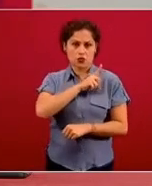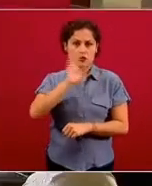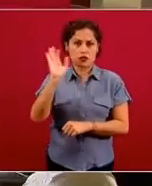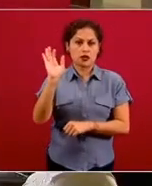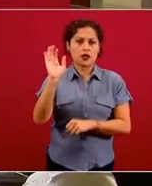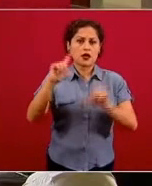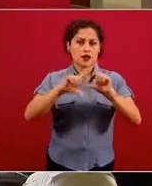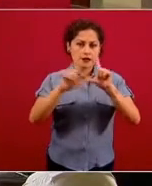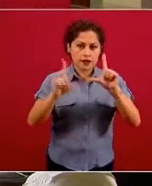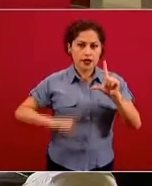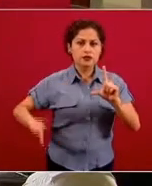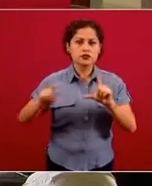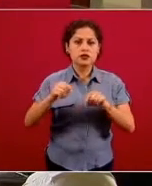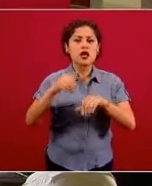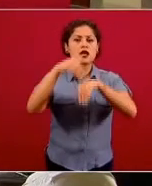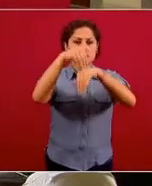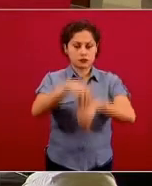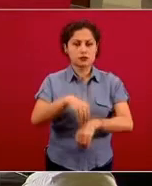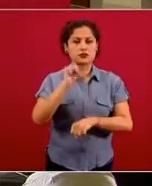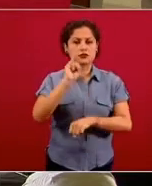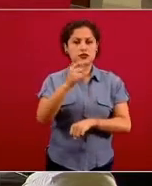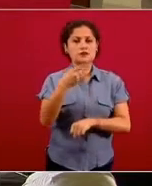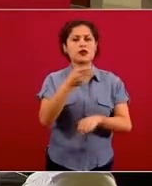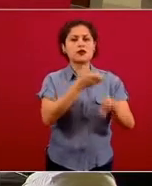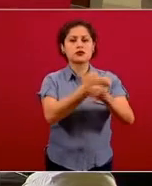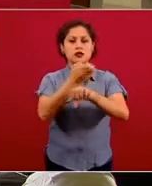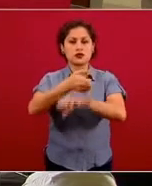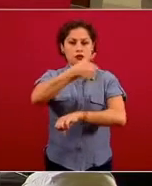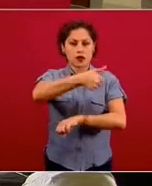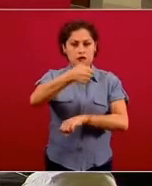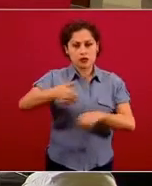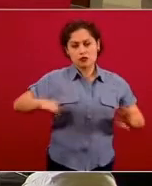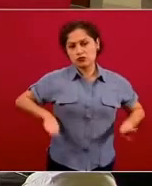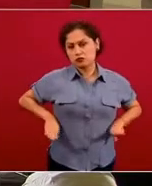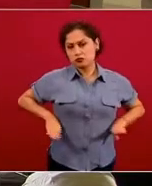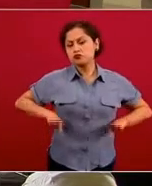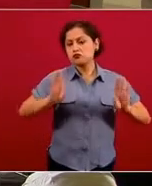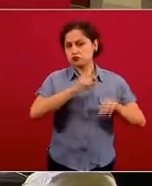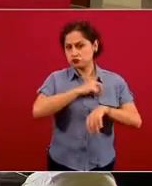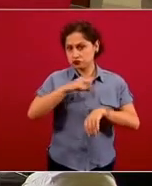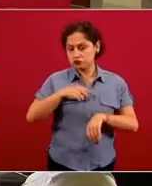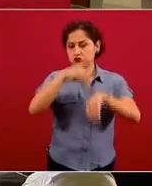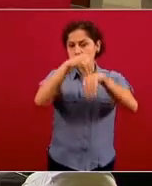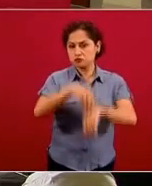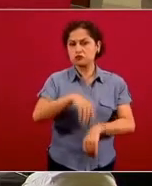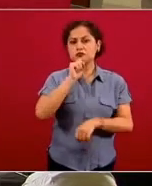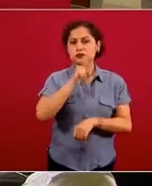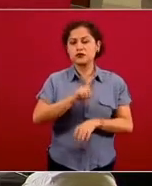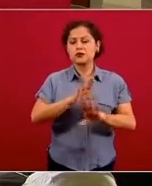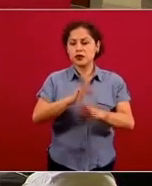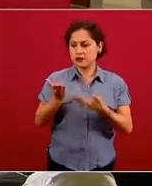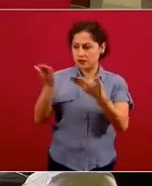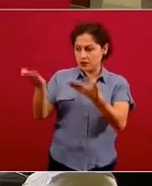state. And that's going to be reported to the federal health authorities.